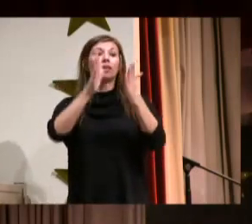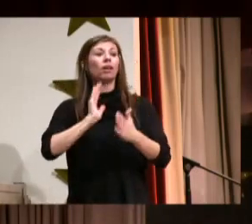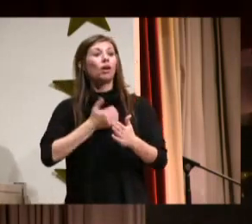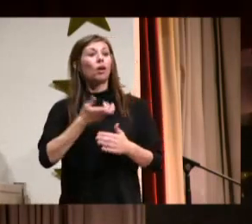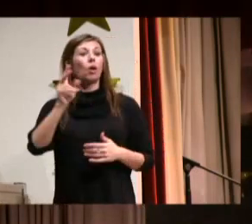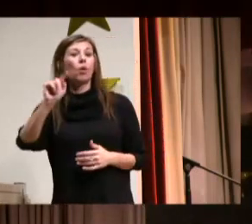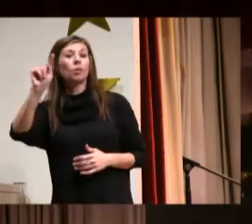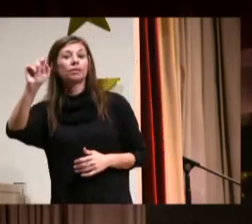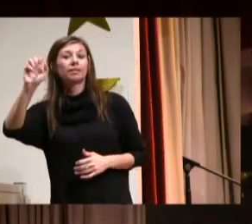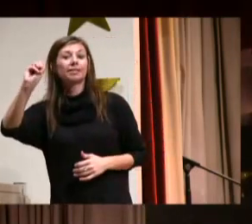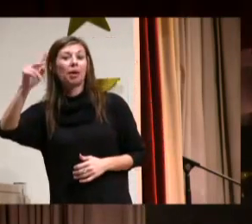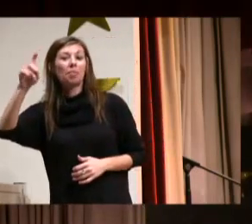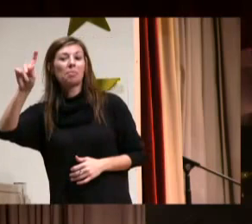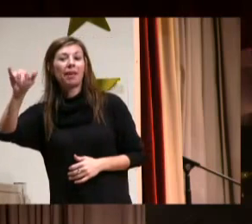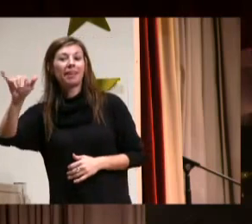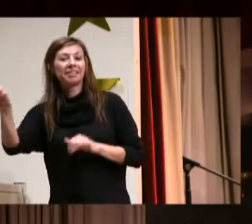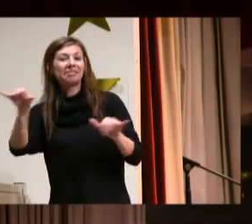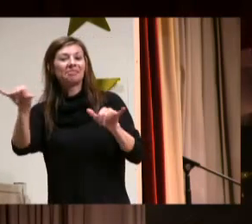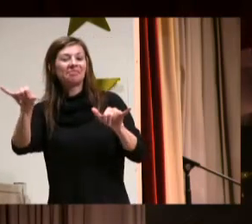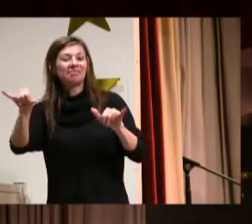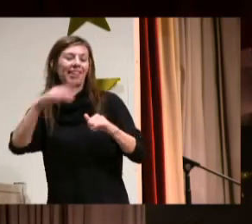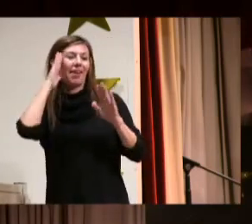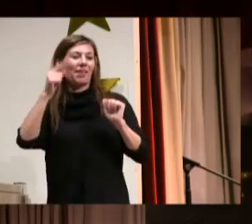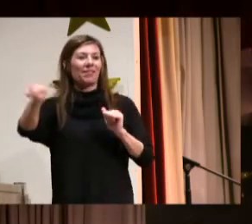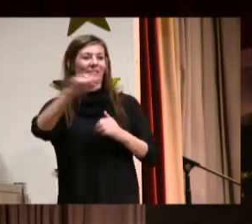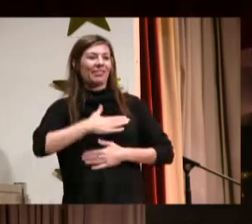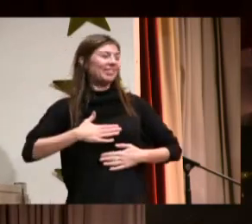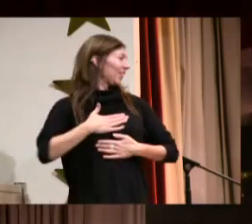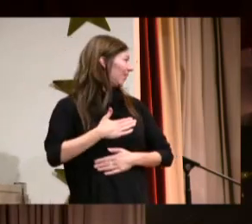own Tom Petty, so I hope you enjoy.